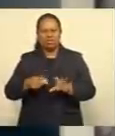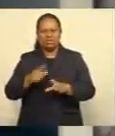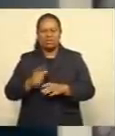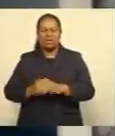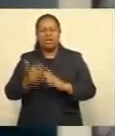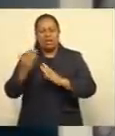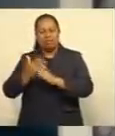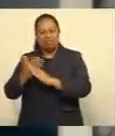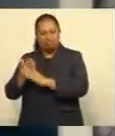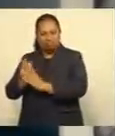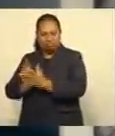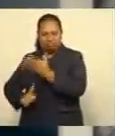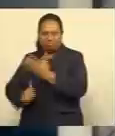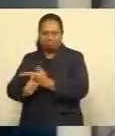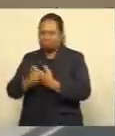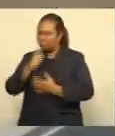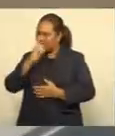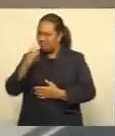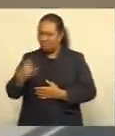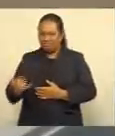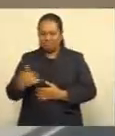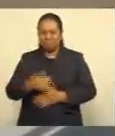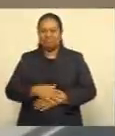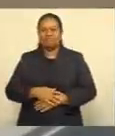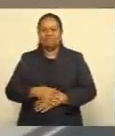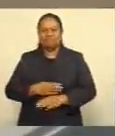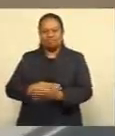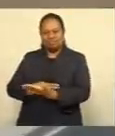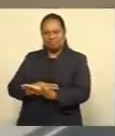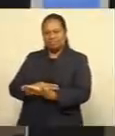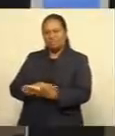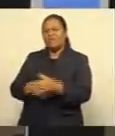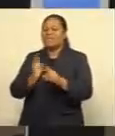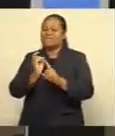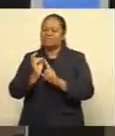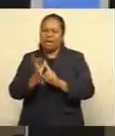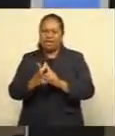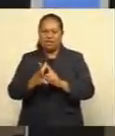We try to accommodate them with very special rates so that at least they can afford it.